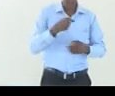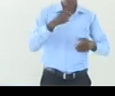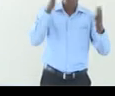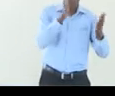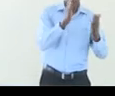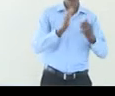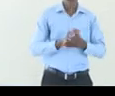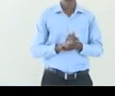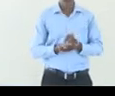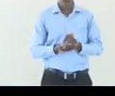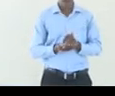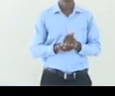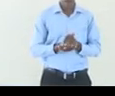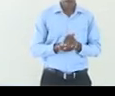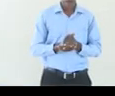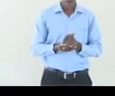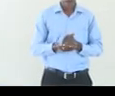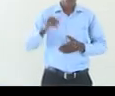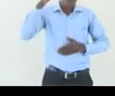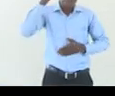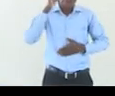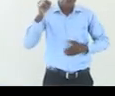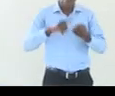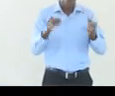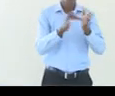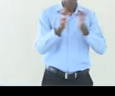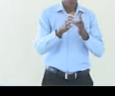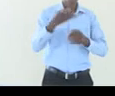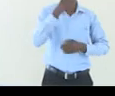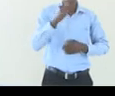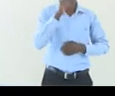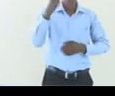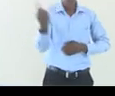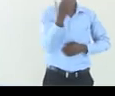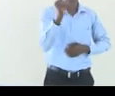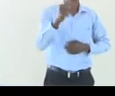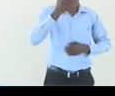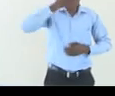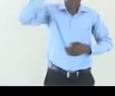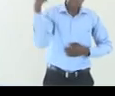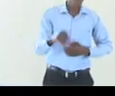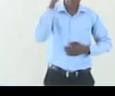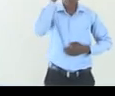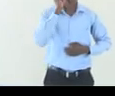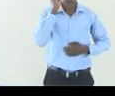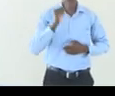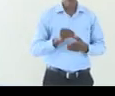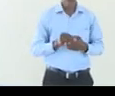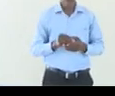are. Next, listening to Jesus was not always a sweet experience.